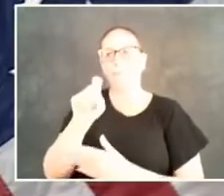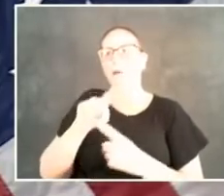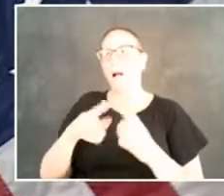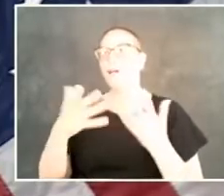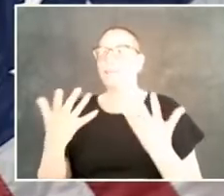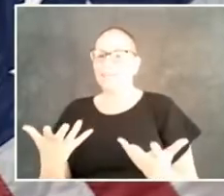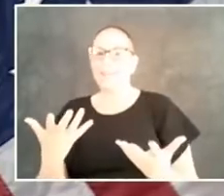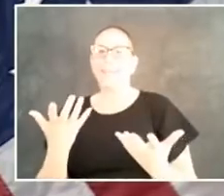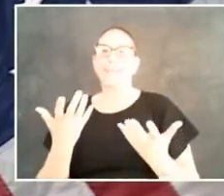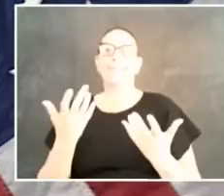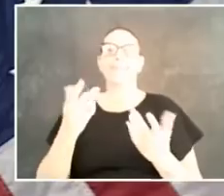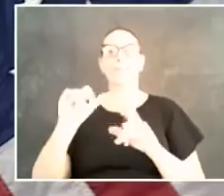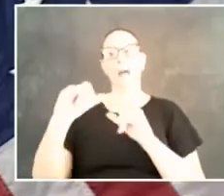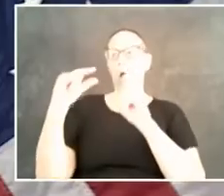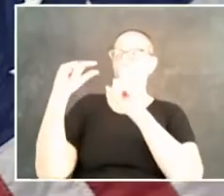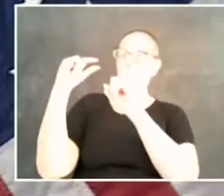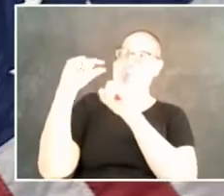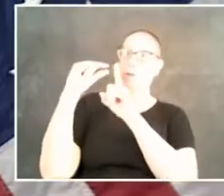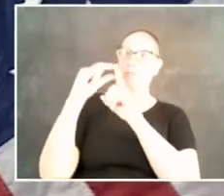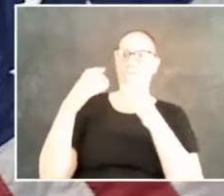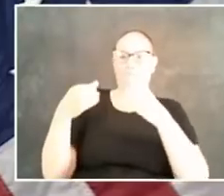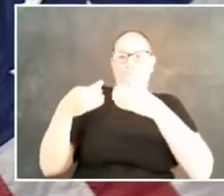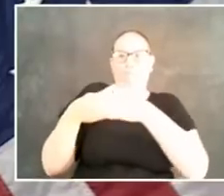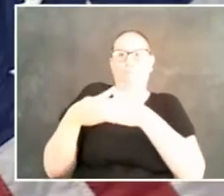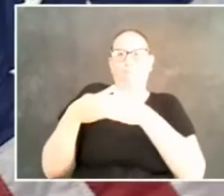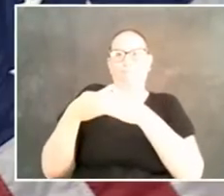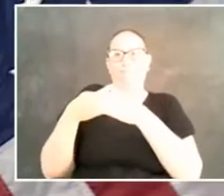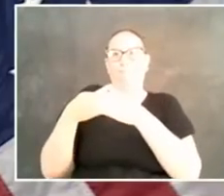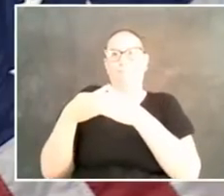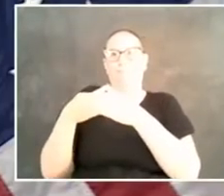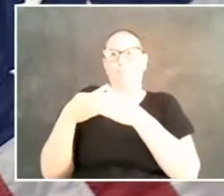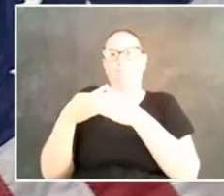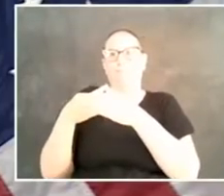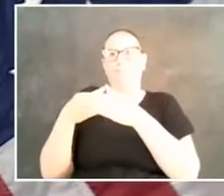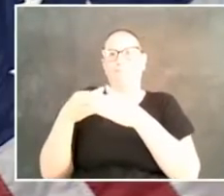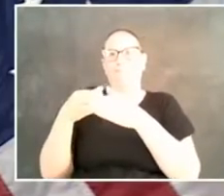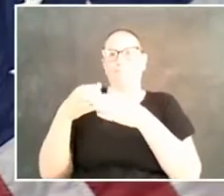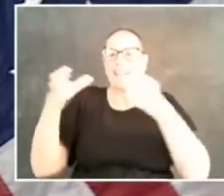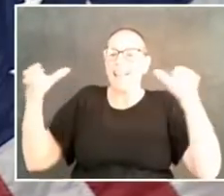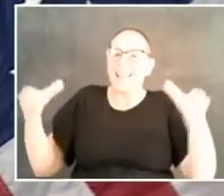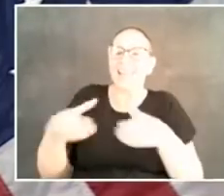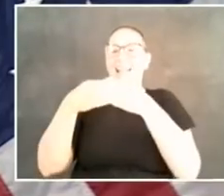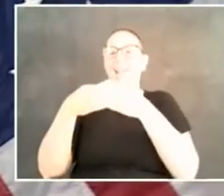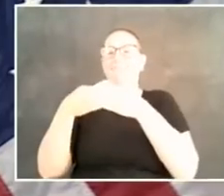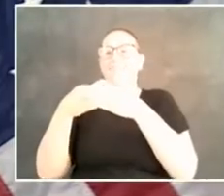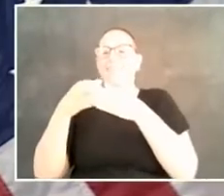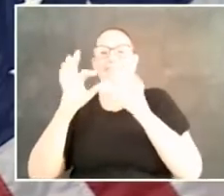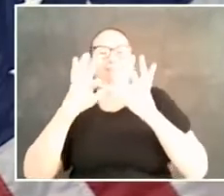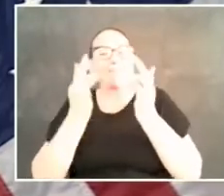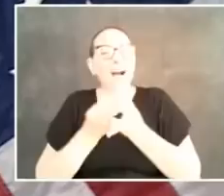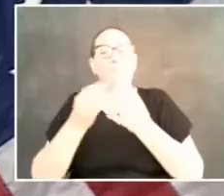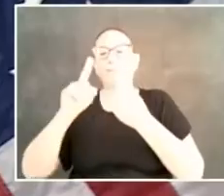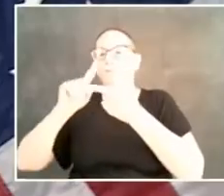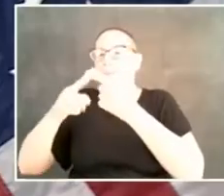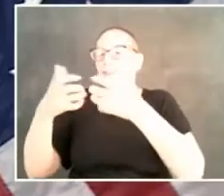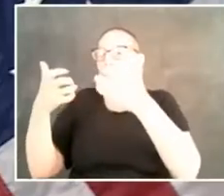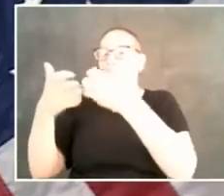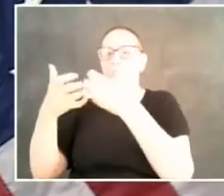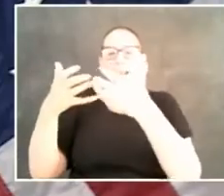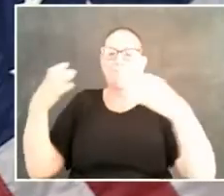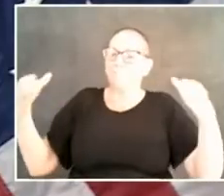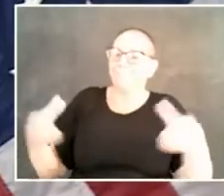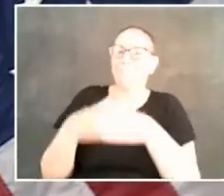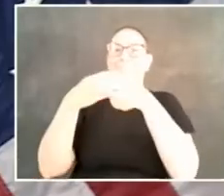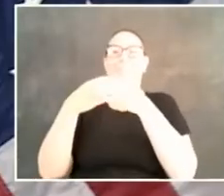of people. We've seen examples of that as part of funerals or